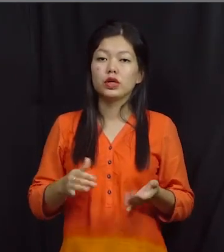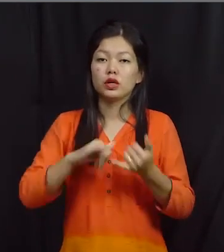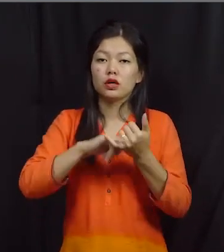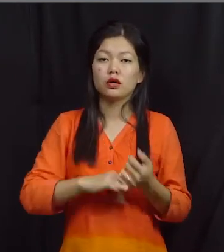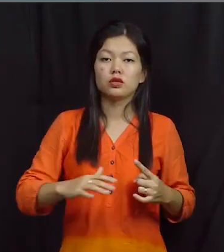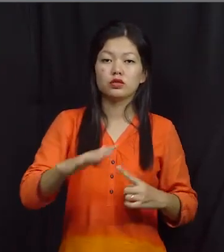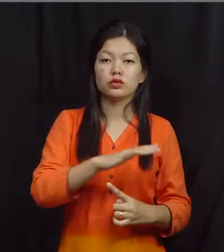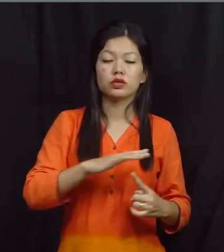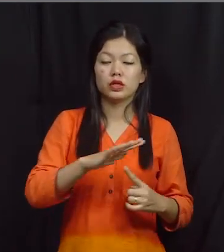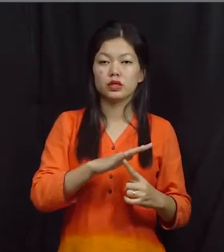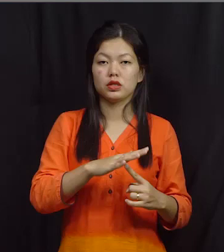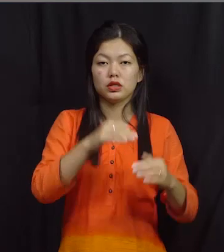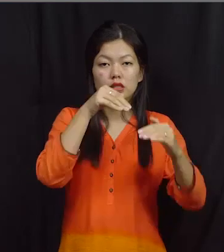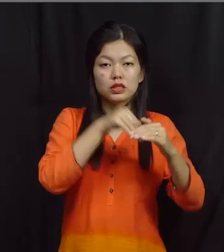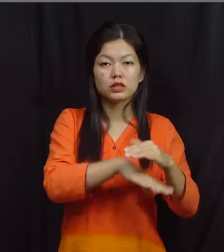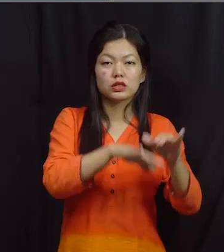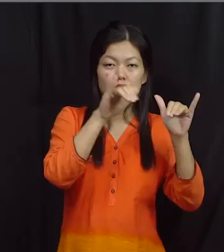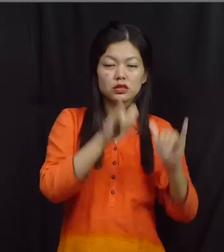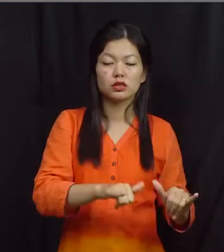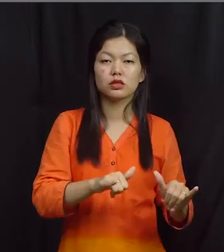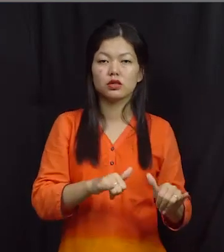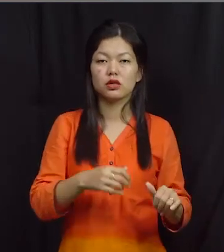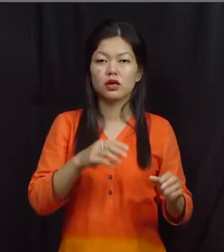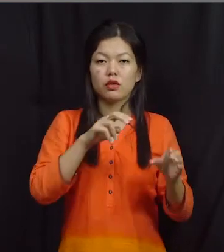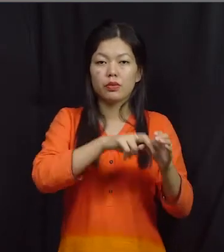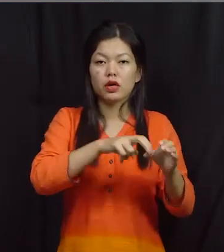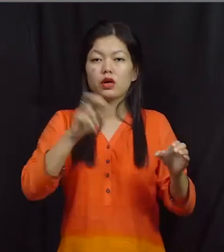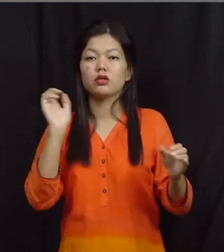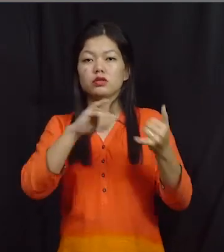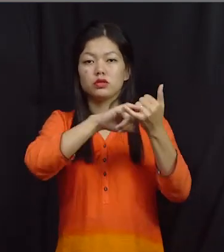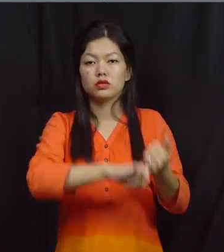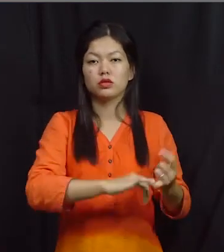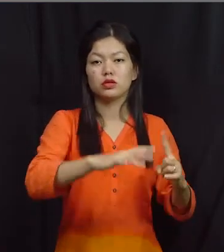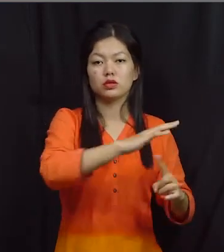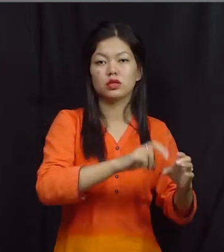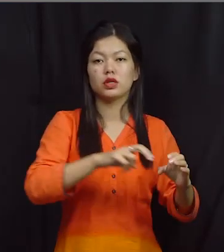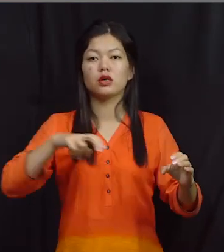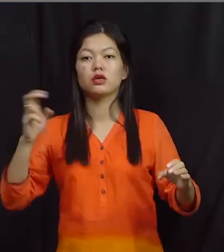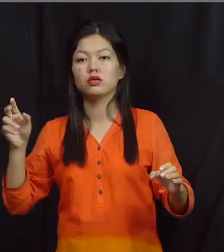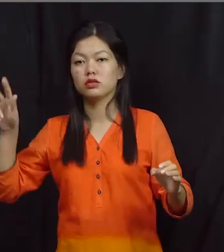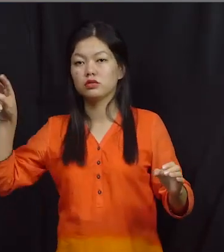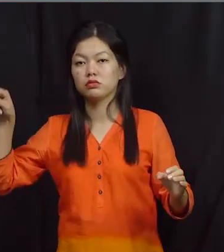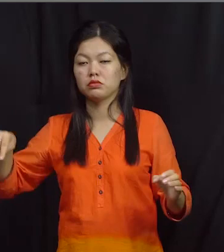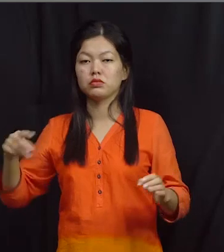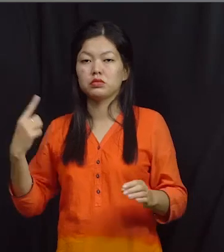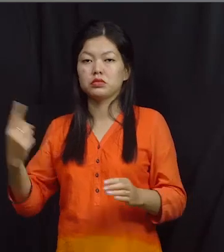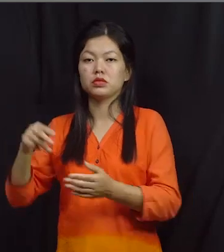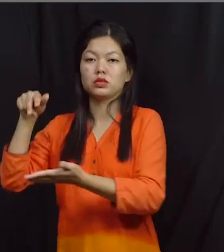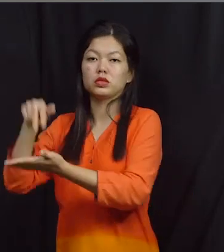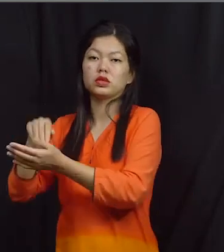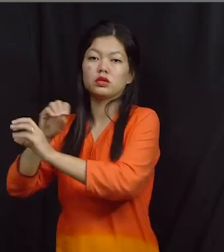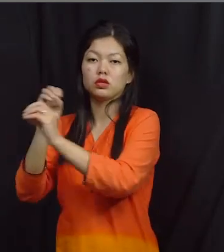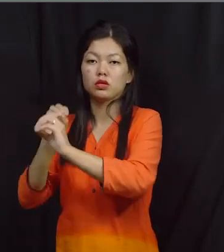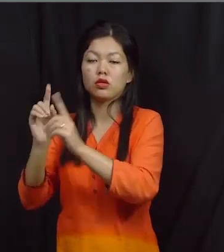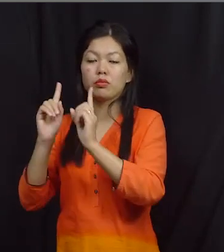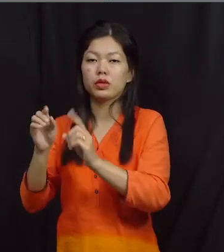society, but you must contribute something to the society. Okay, so as you get education, as you get training, or as you